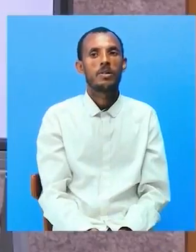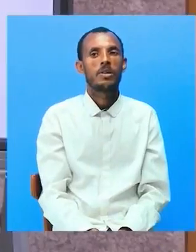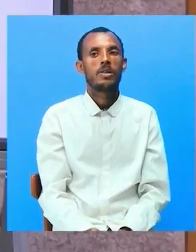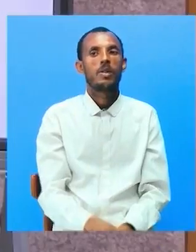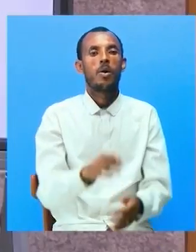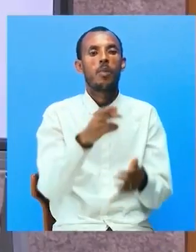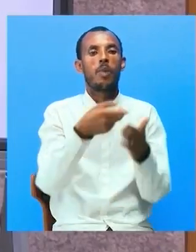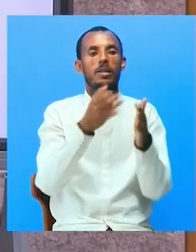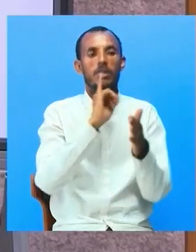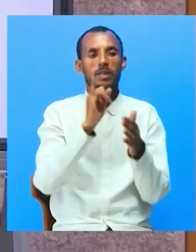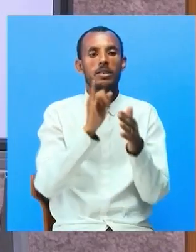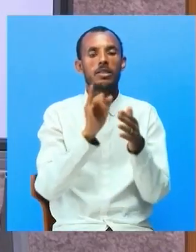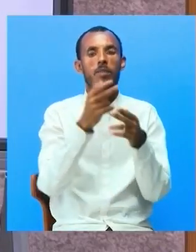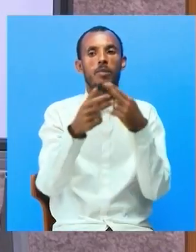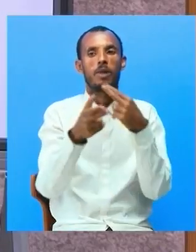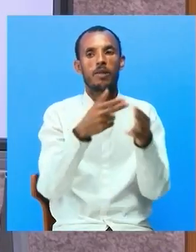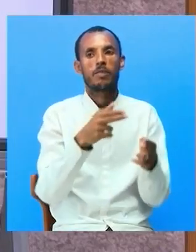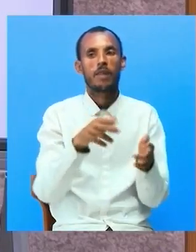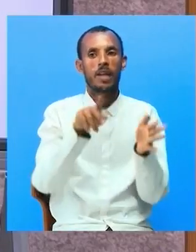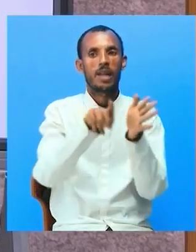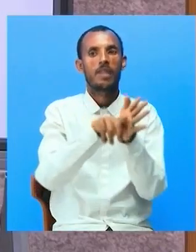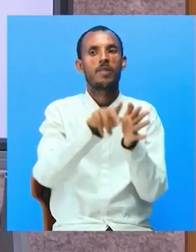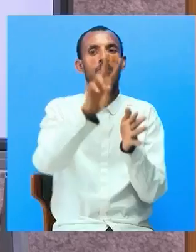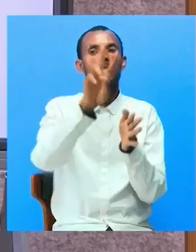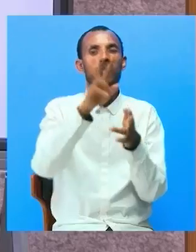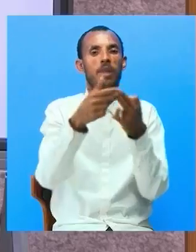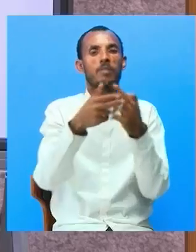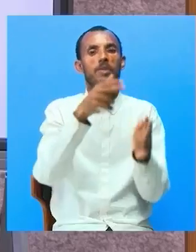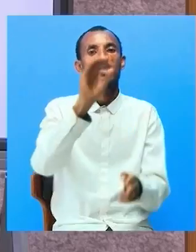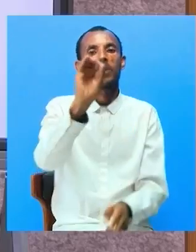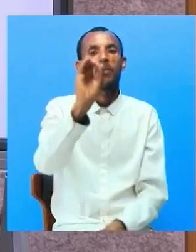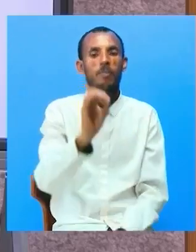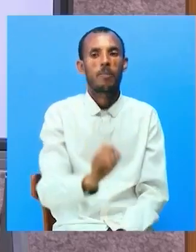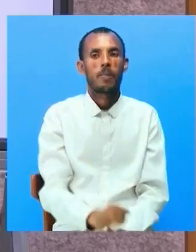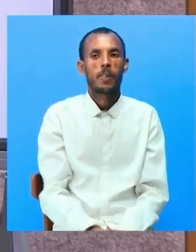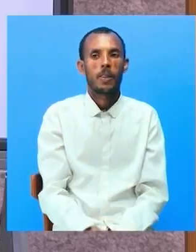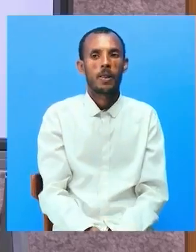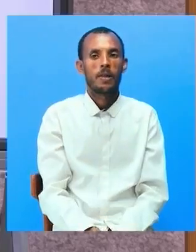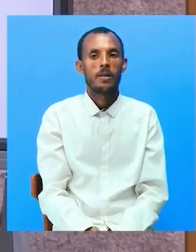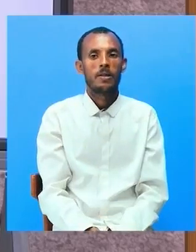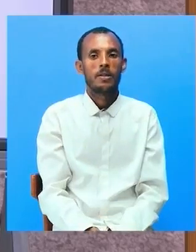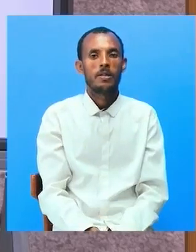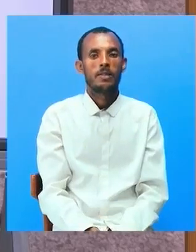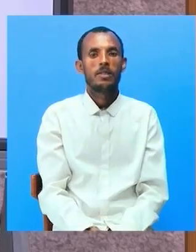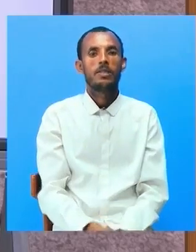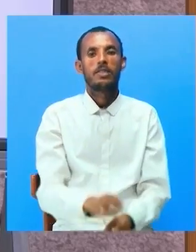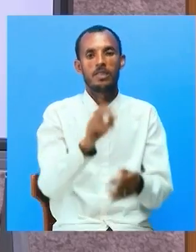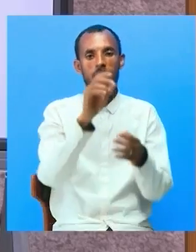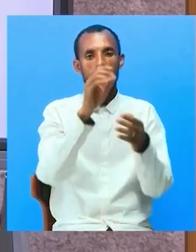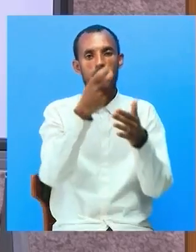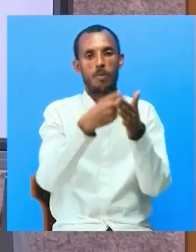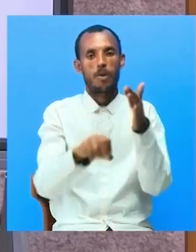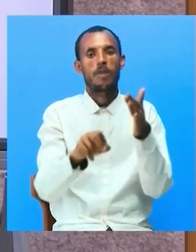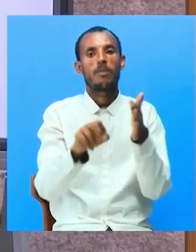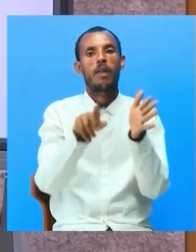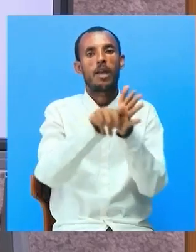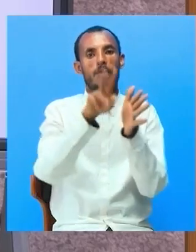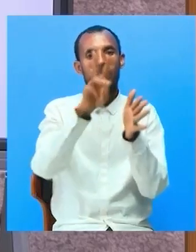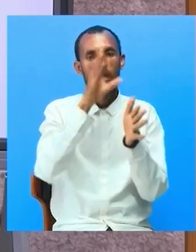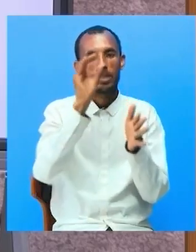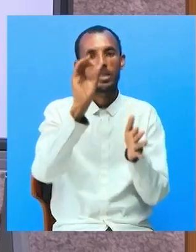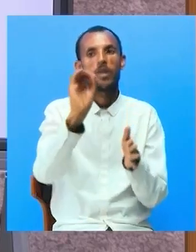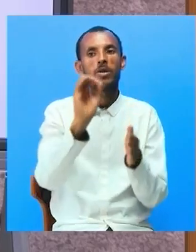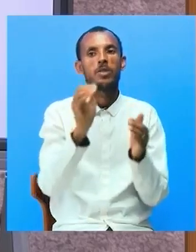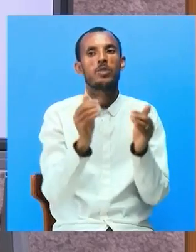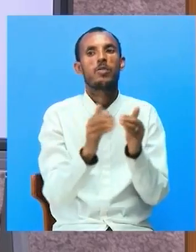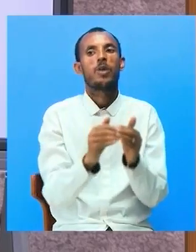What will be the product of negative 2 and 0? The product of negative 2 and 0?